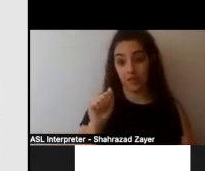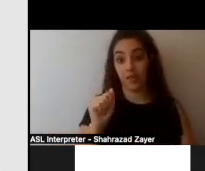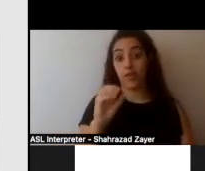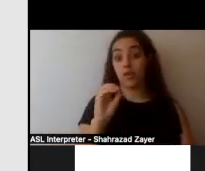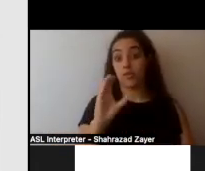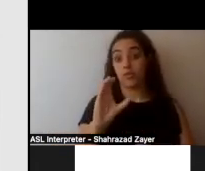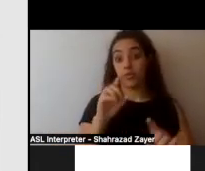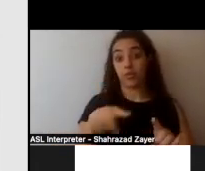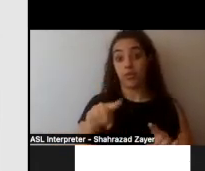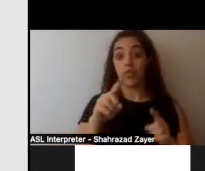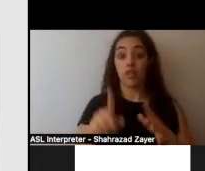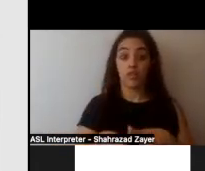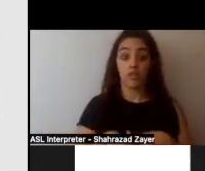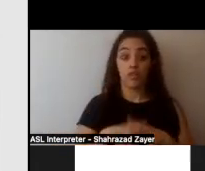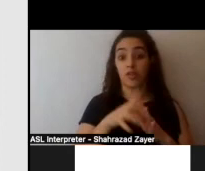to create something,